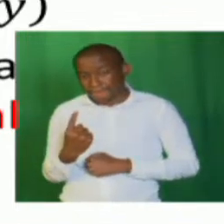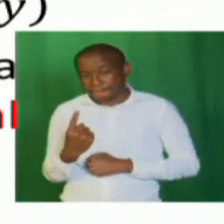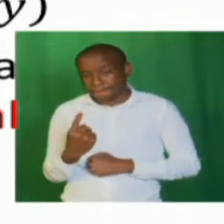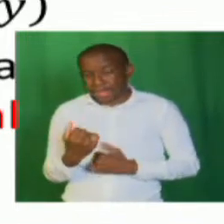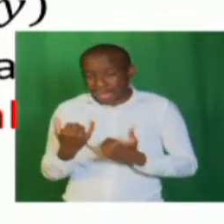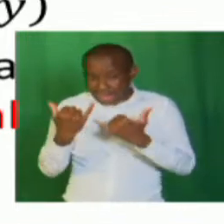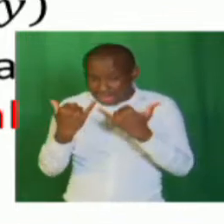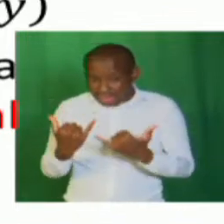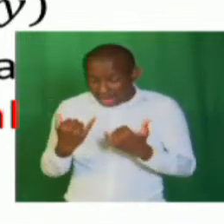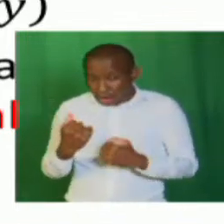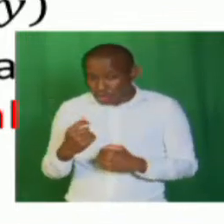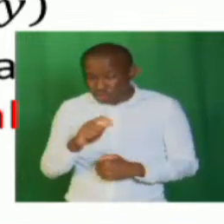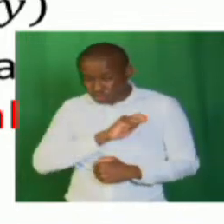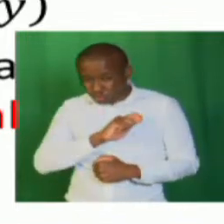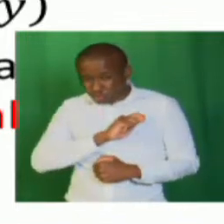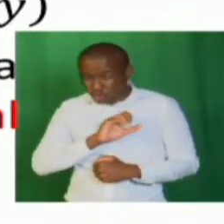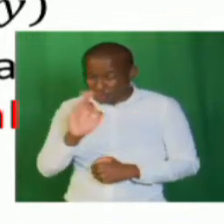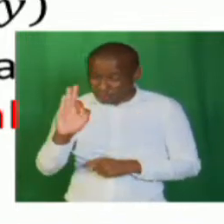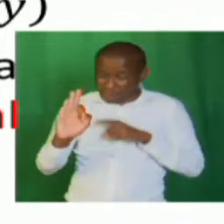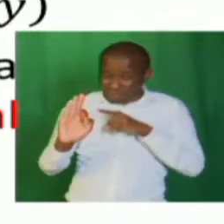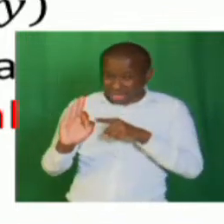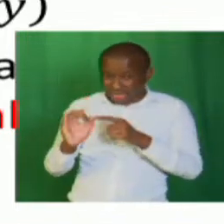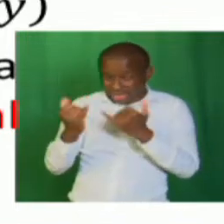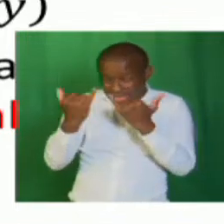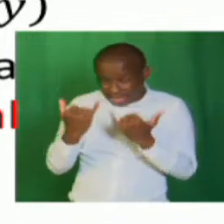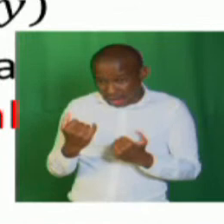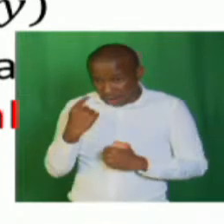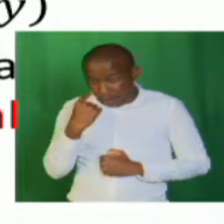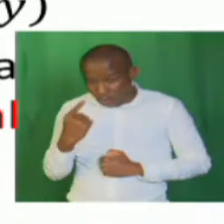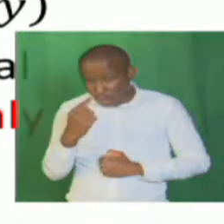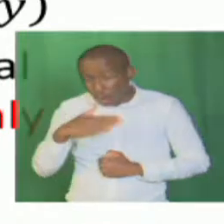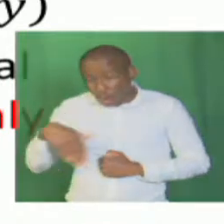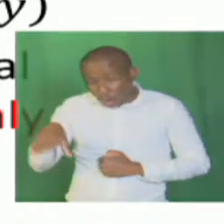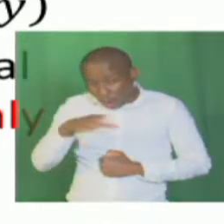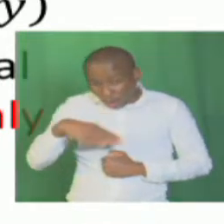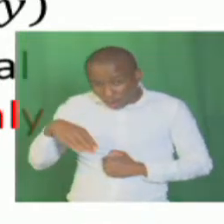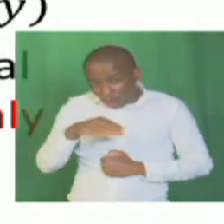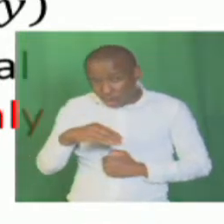in order to see that this is a function, all the ordered pairs, meaning